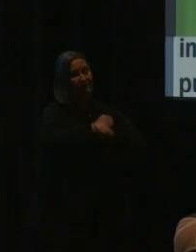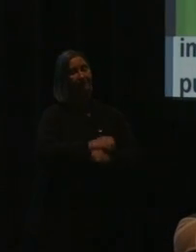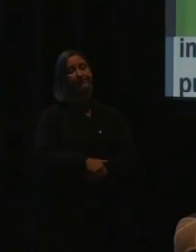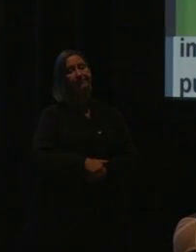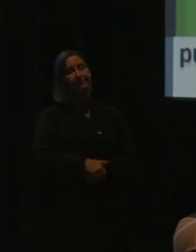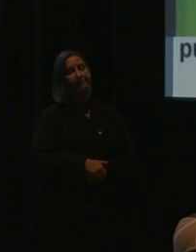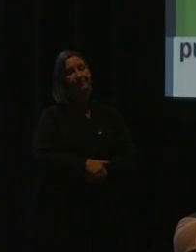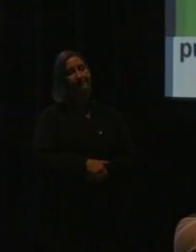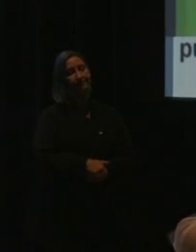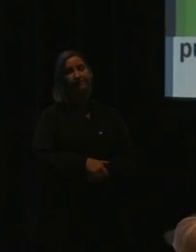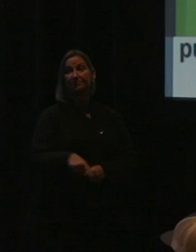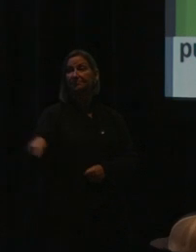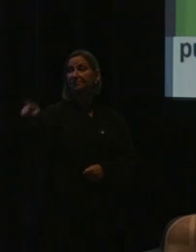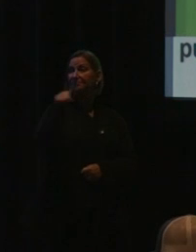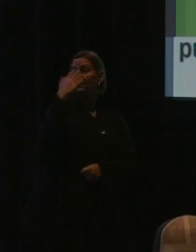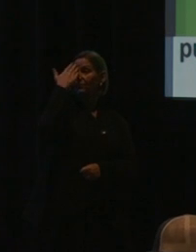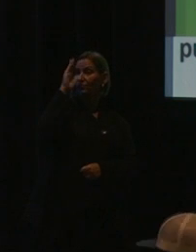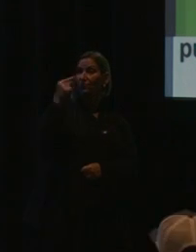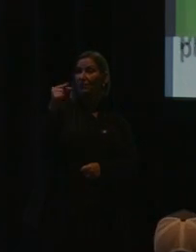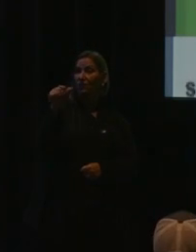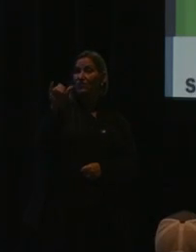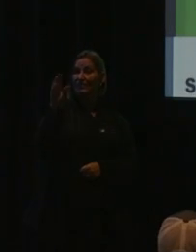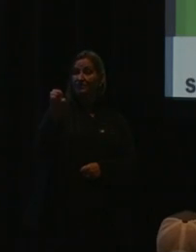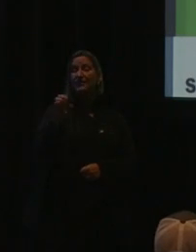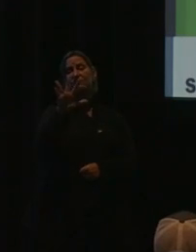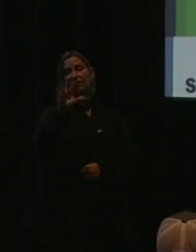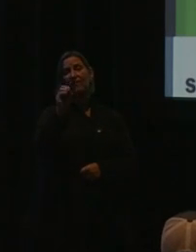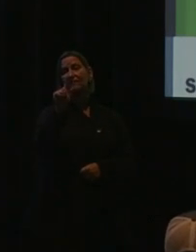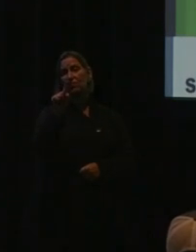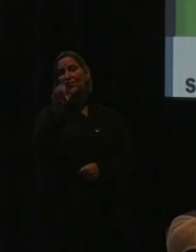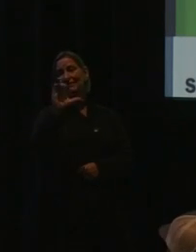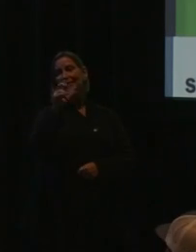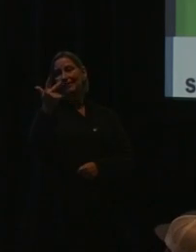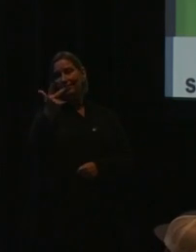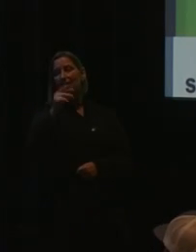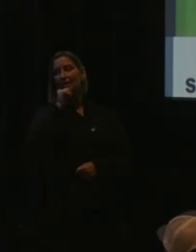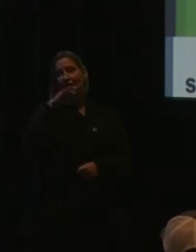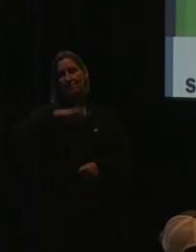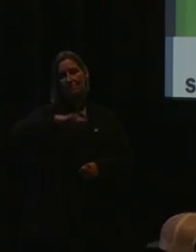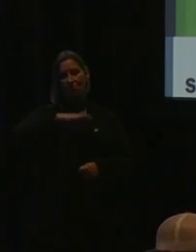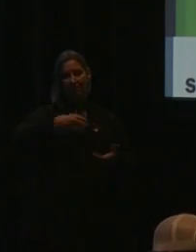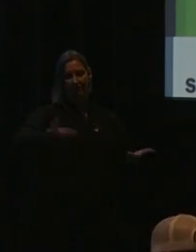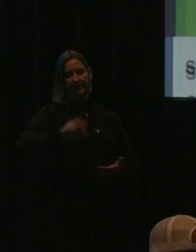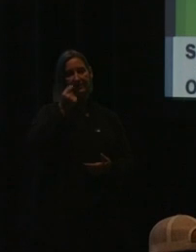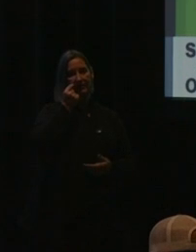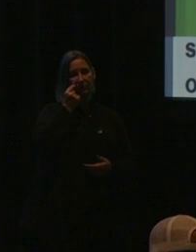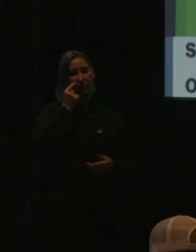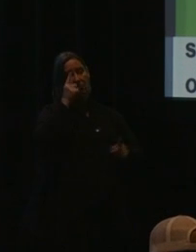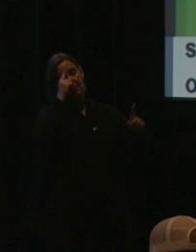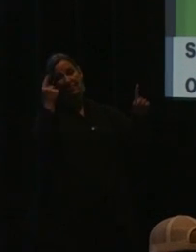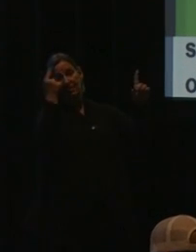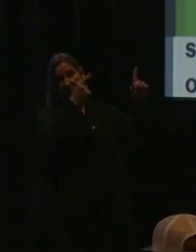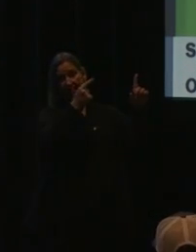For those of you that aren't familiar with Green Spaces Alliance, we're a 501c3 nonprofit based out of San Antonio with the mission to sustain